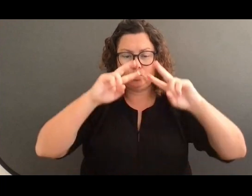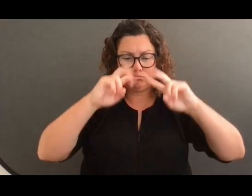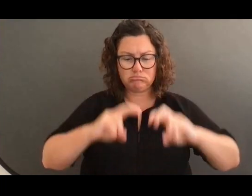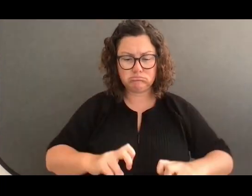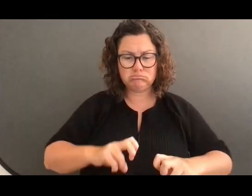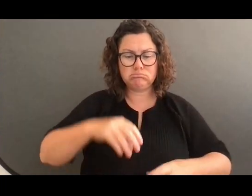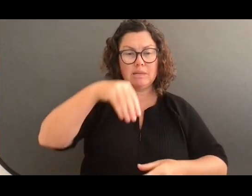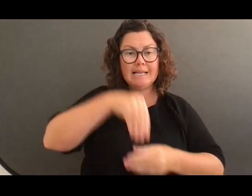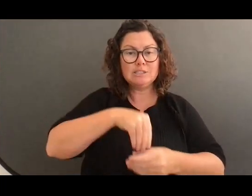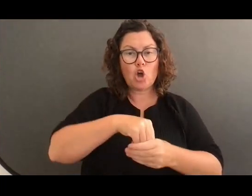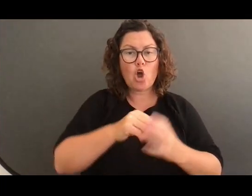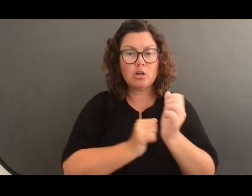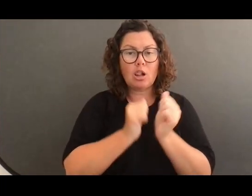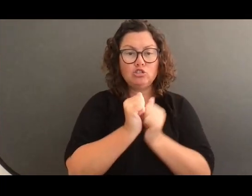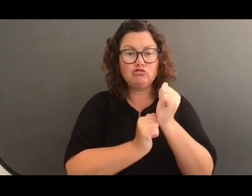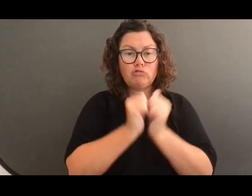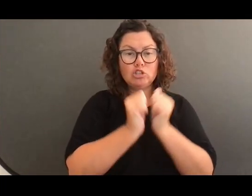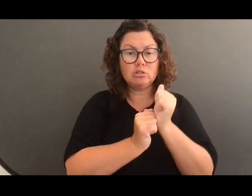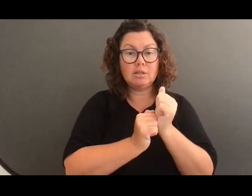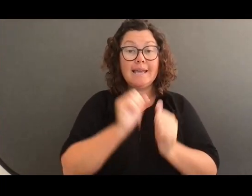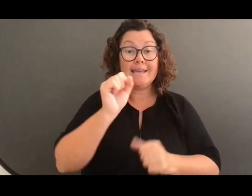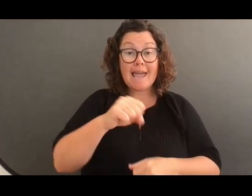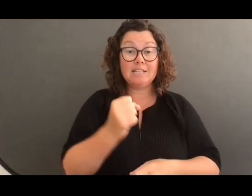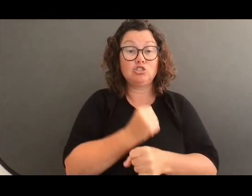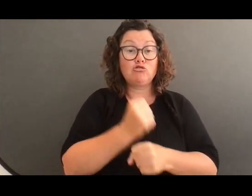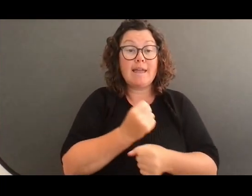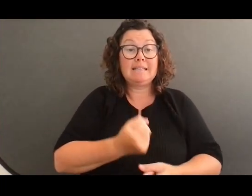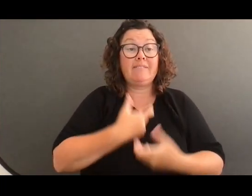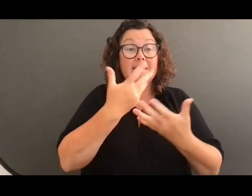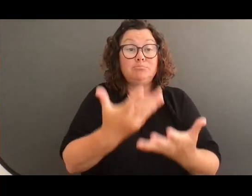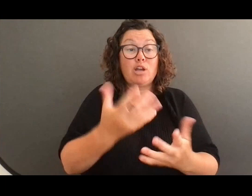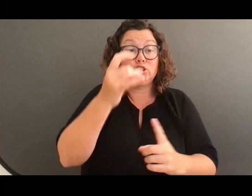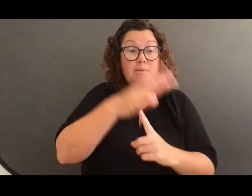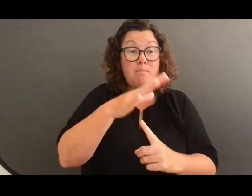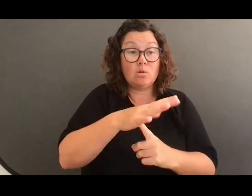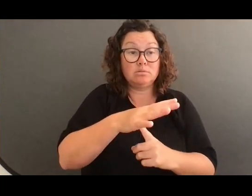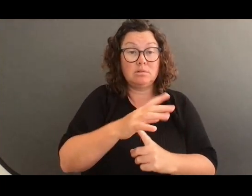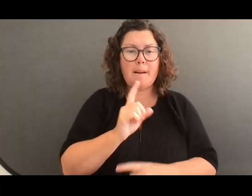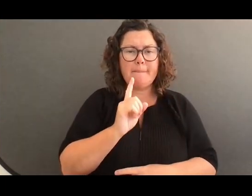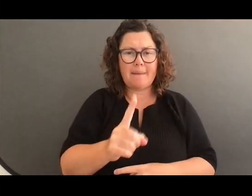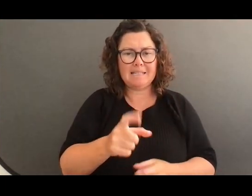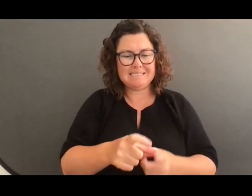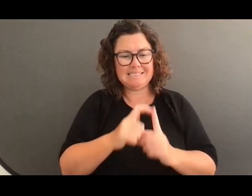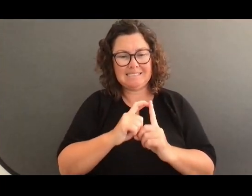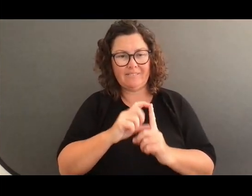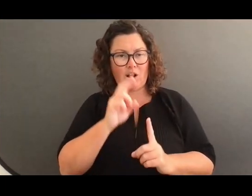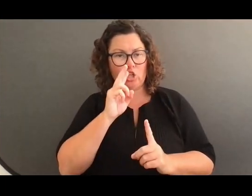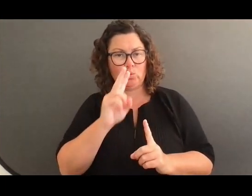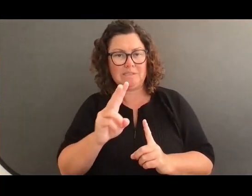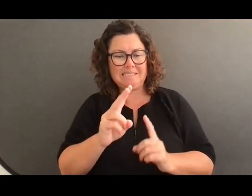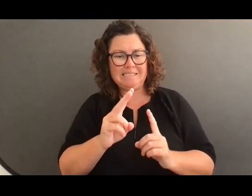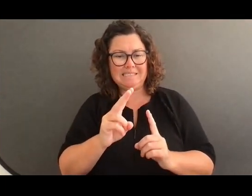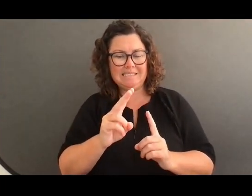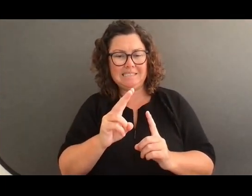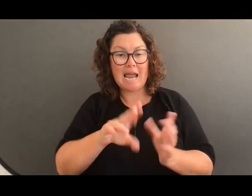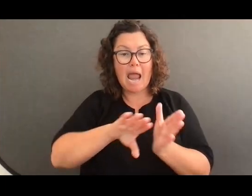Representation matters and creative expression matters, but it can be difficult to see the structures of exclusion when you're inside of the institution.